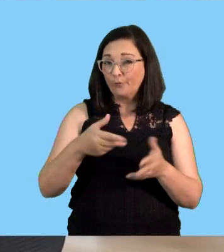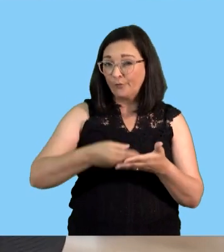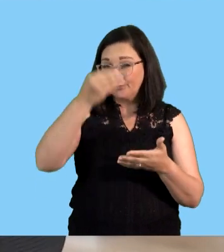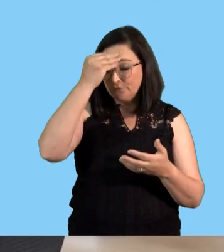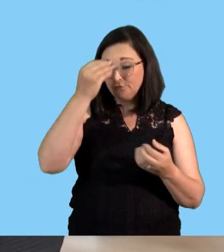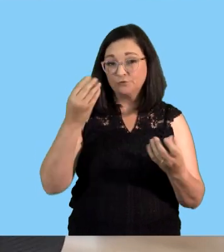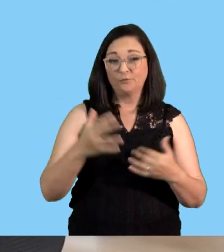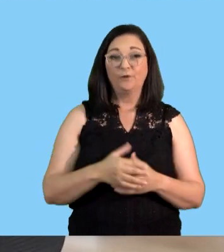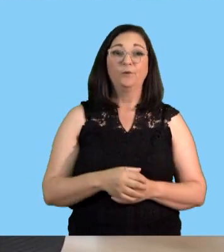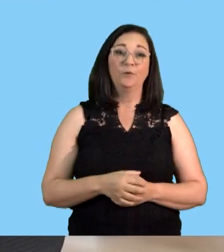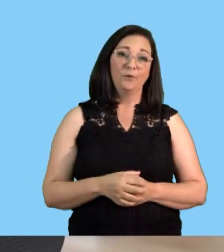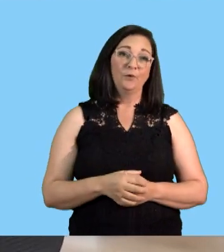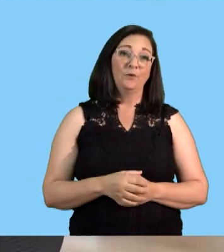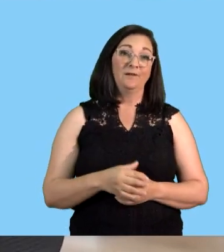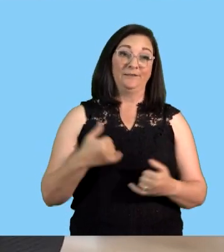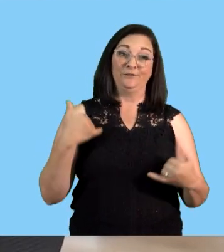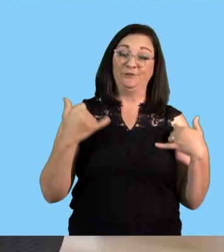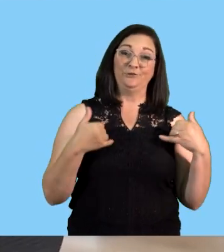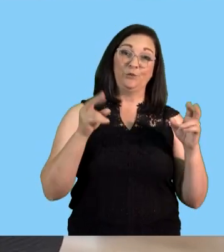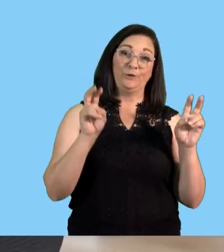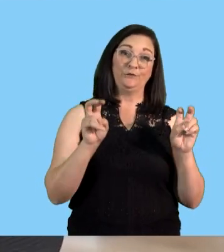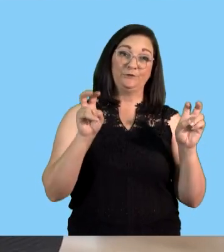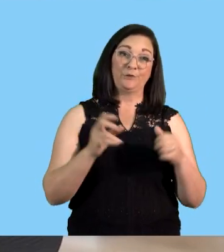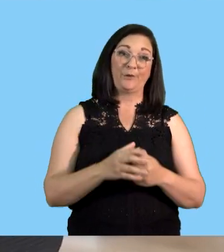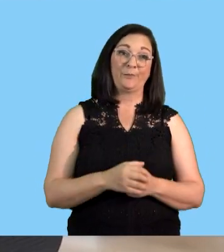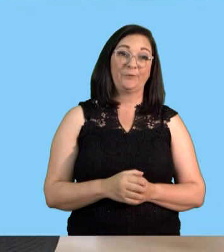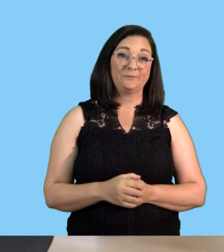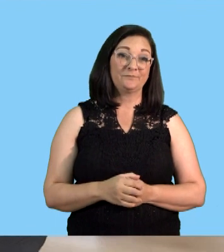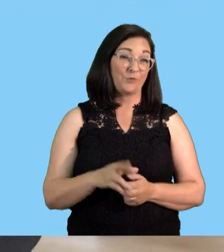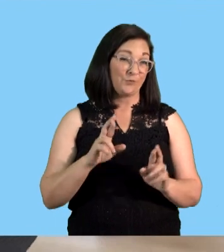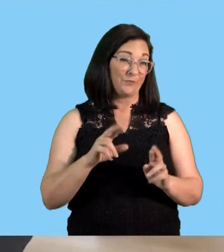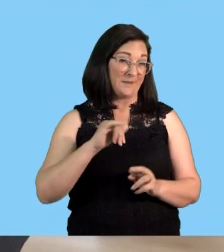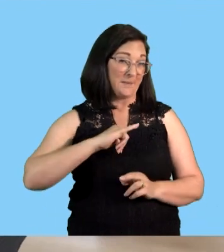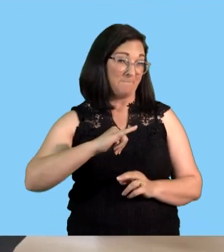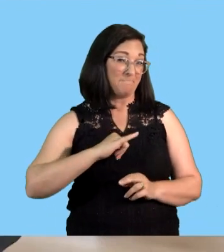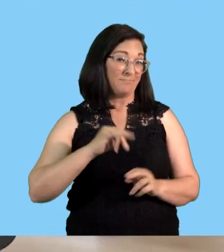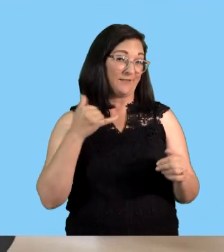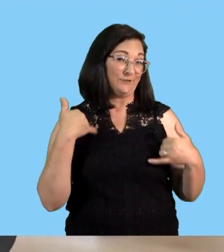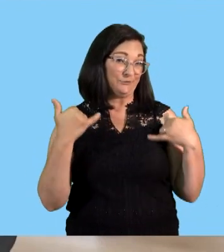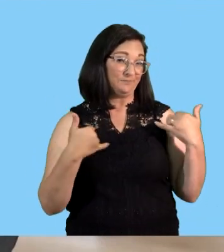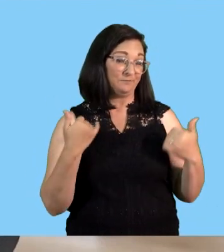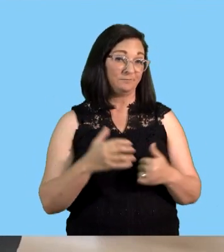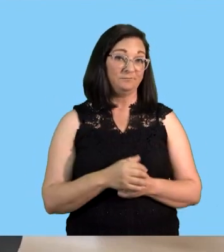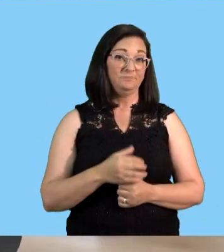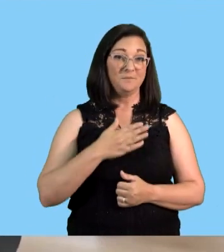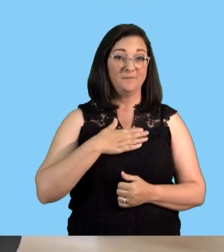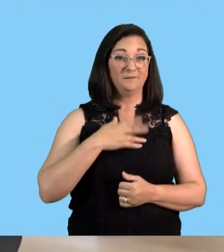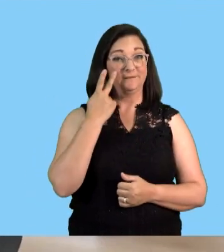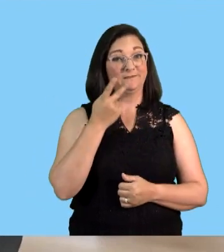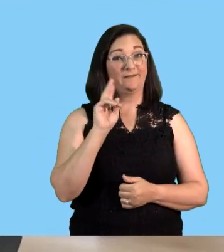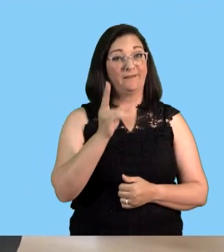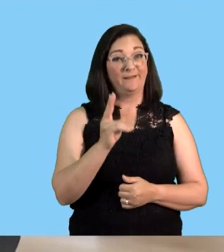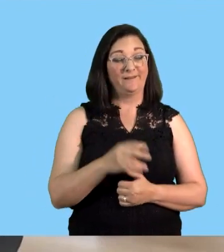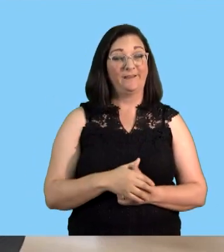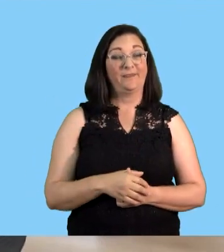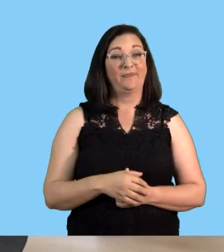hope you've learned so much. This is such a lovely topic. I enjoyed this topic. I hope you've also enjoyed it. So from